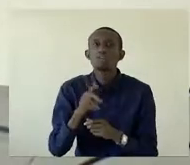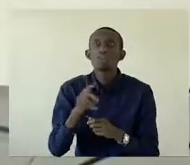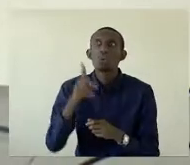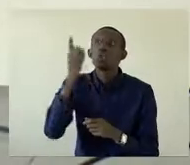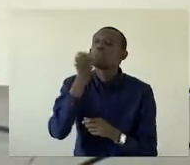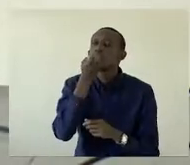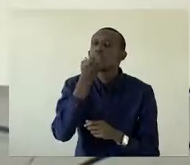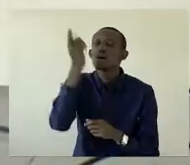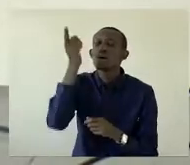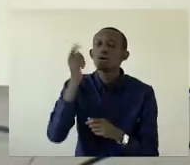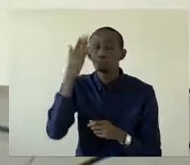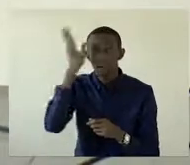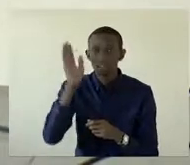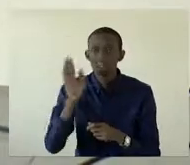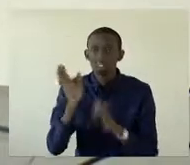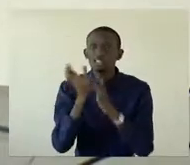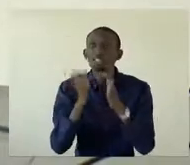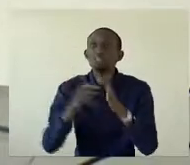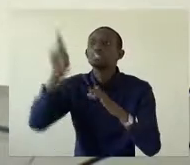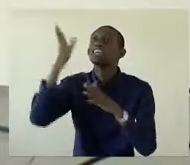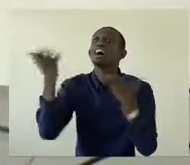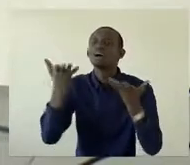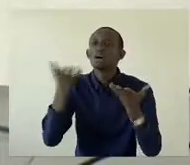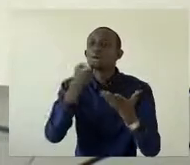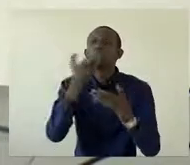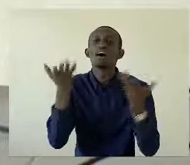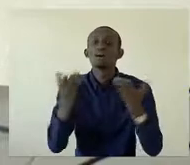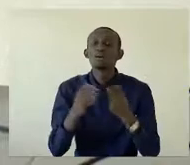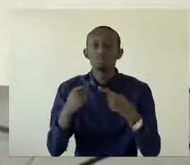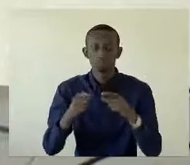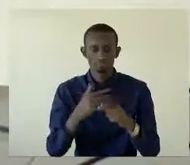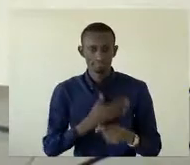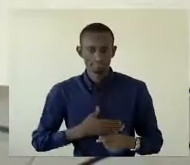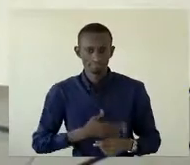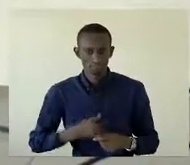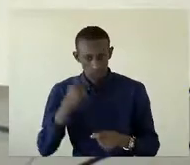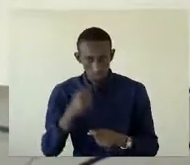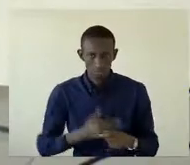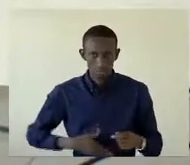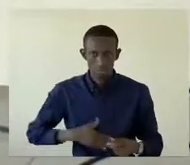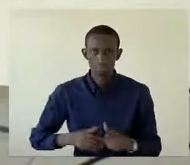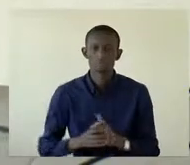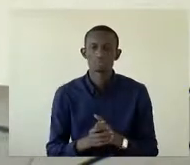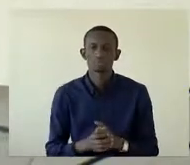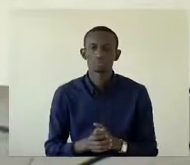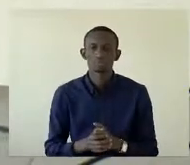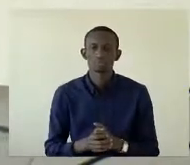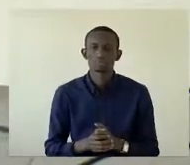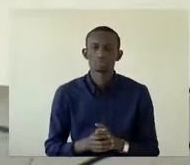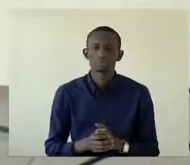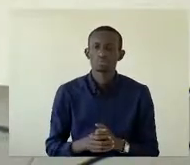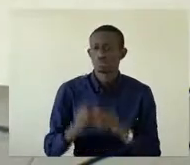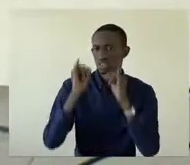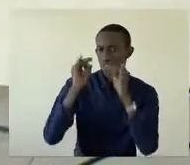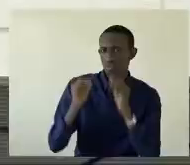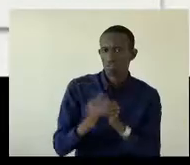when and went beyond that point. Anyway, that's science. For us, what we are looking at here is, if it continues to get hotter,